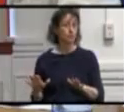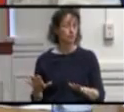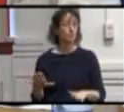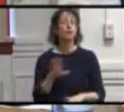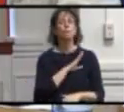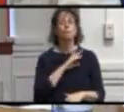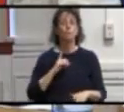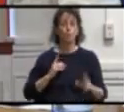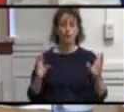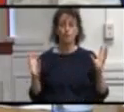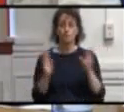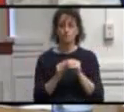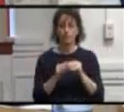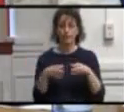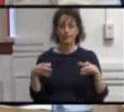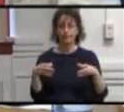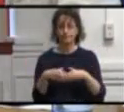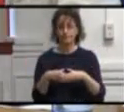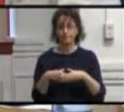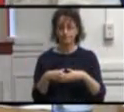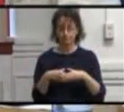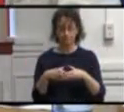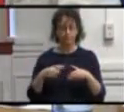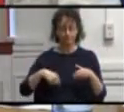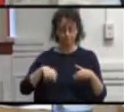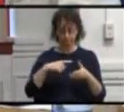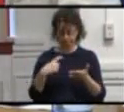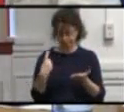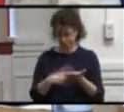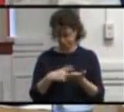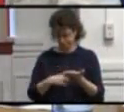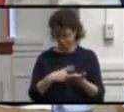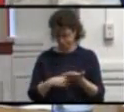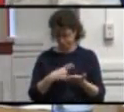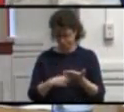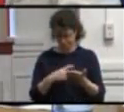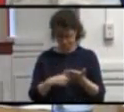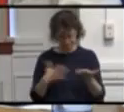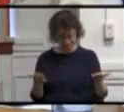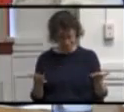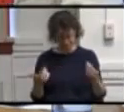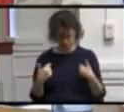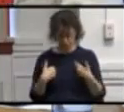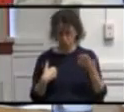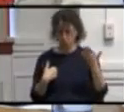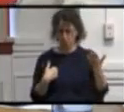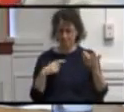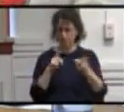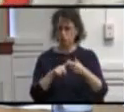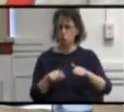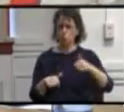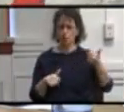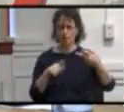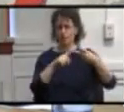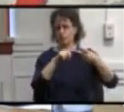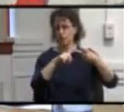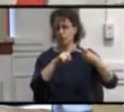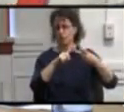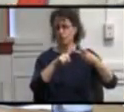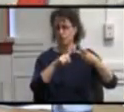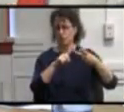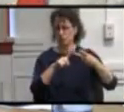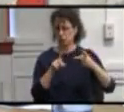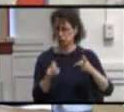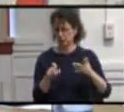together and made a decision whether we were going to make an offer to the other second round